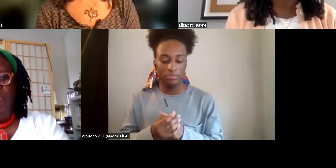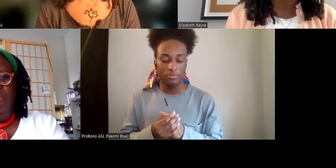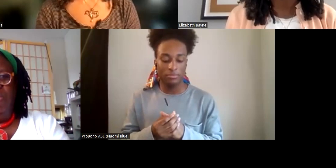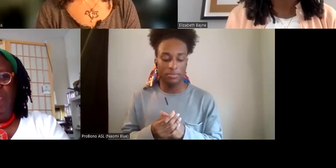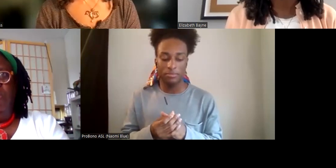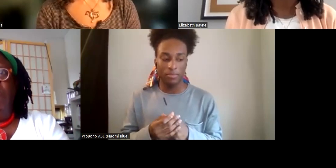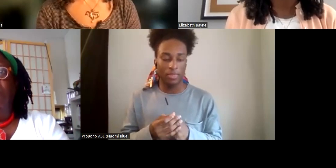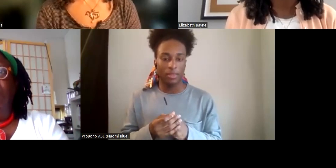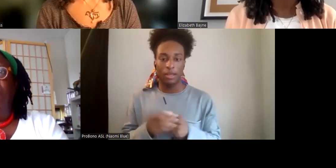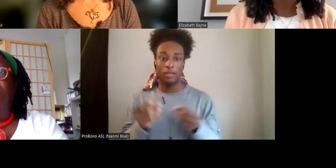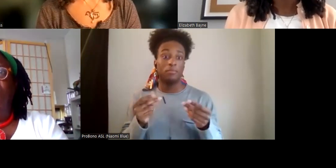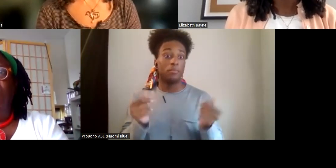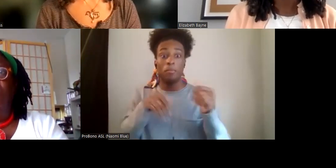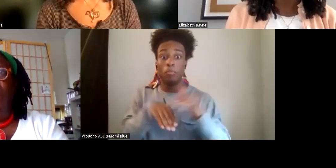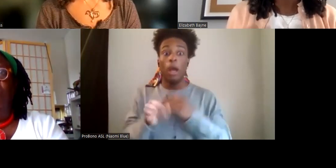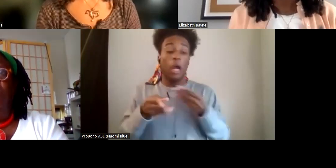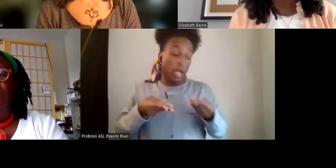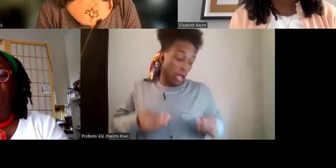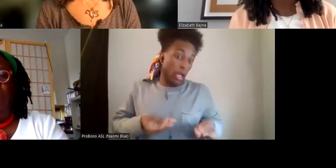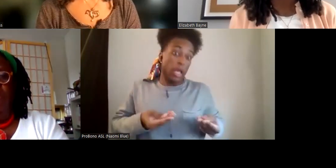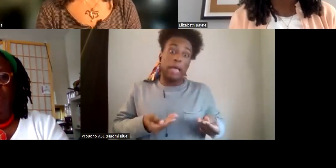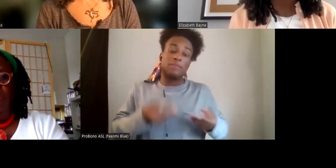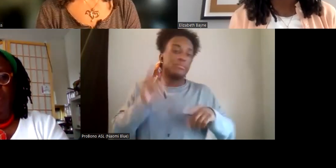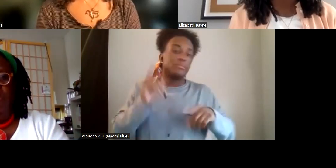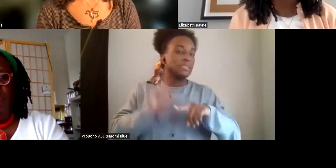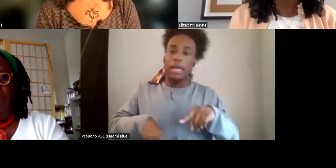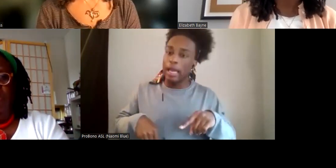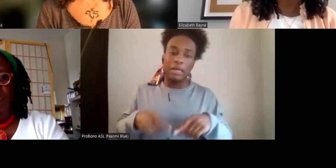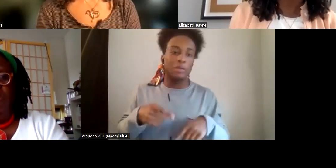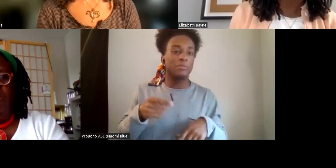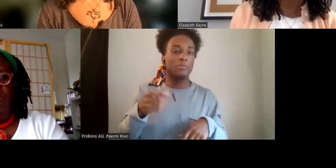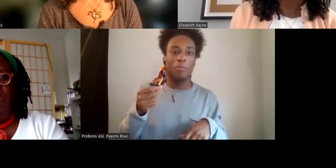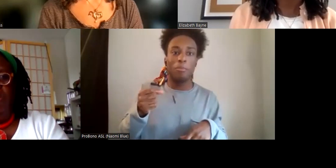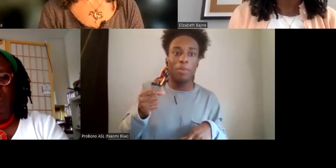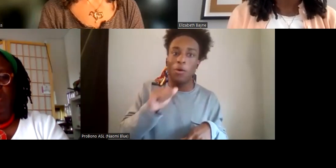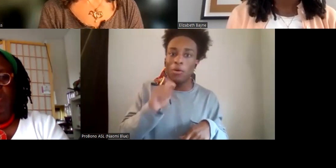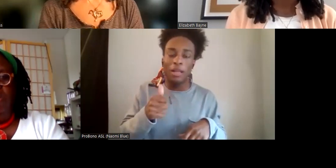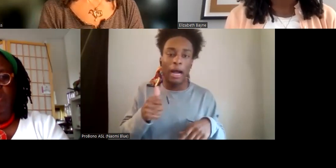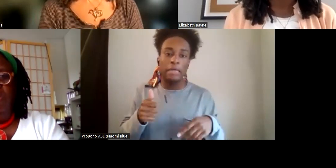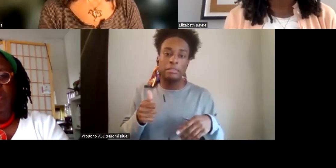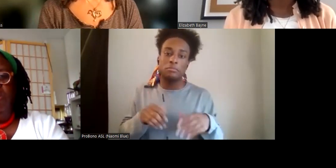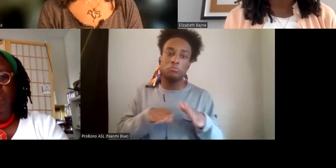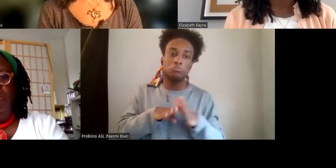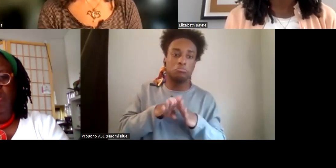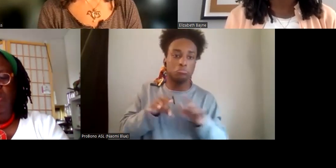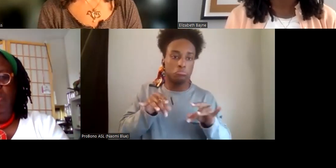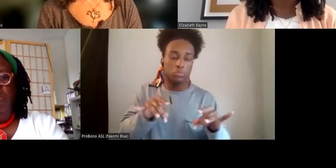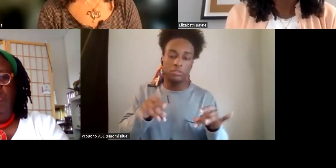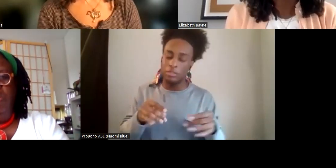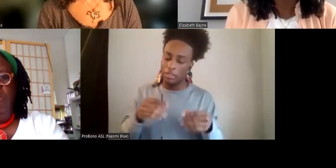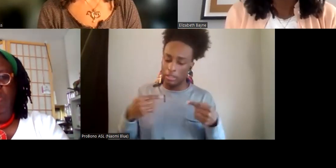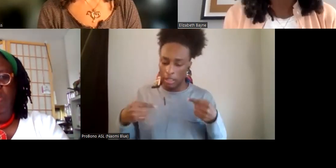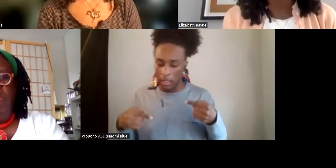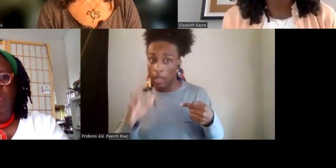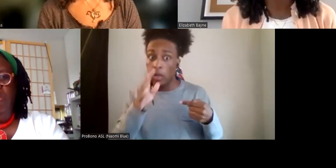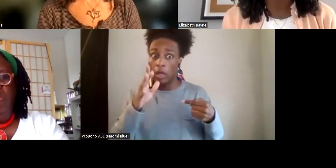nurse immediately because her milk isn't coming in and she gets nervous, and her mother flies in to help her, but her mother